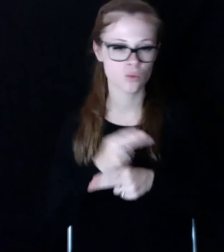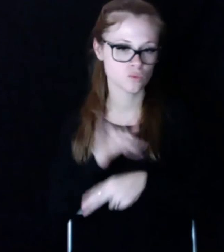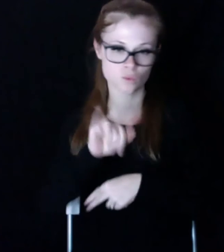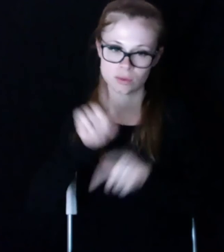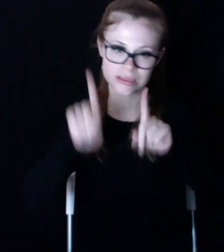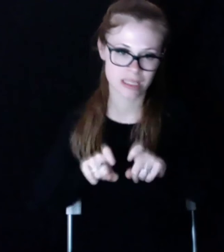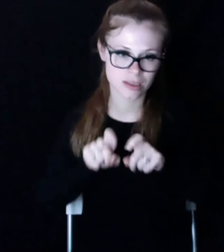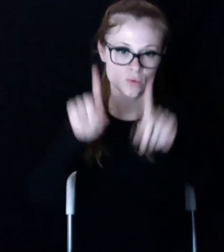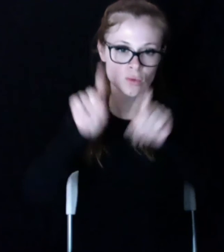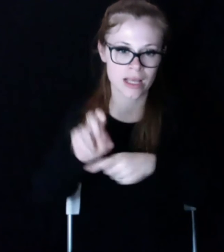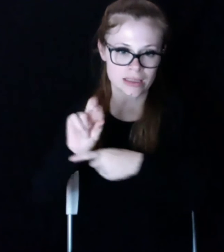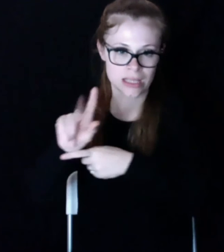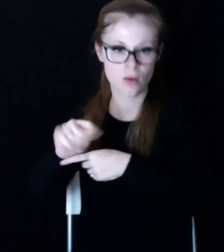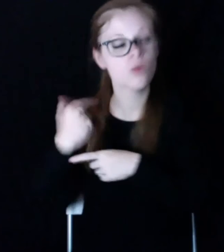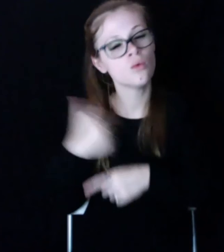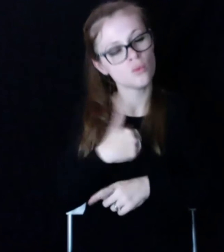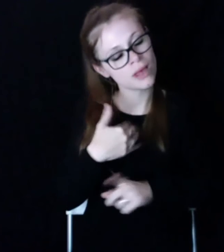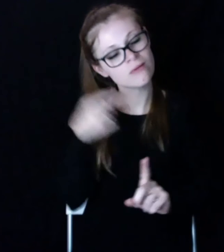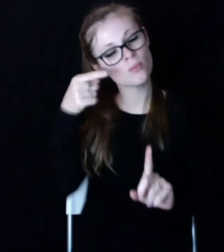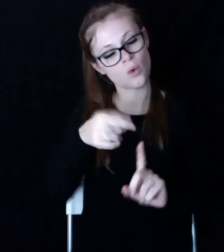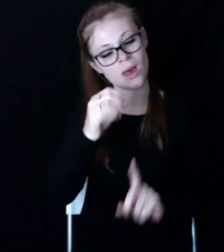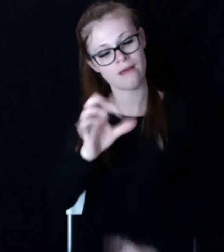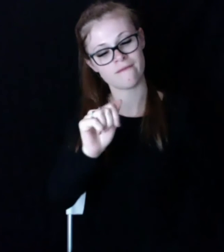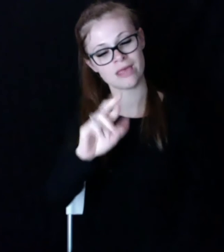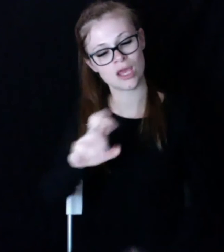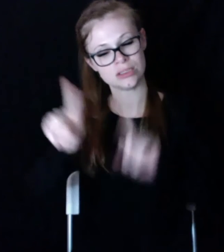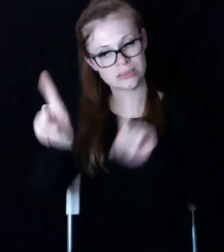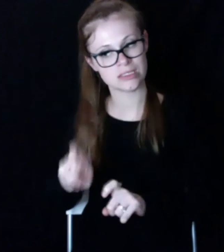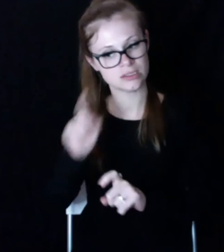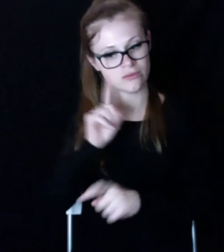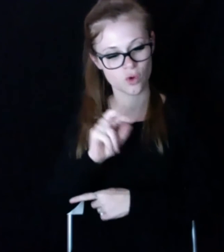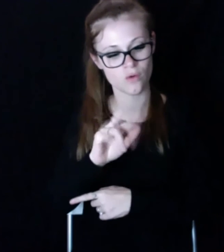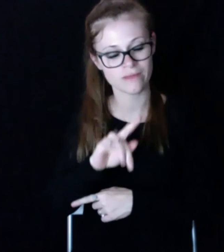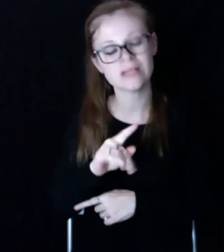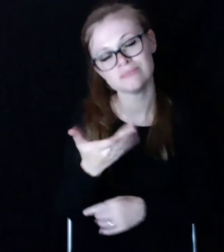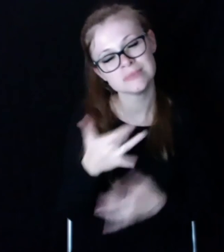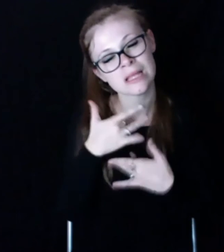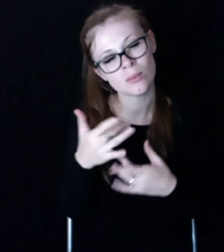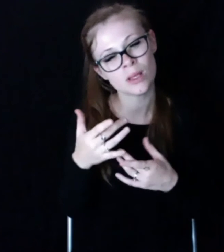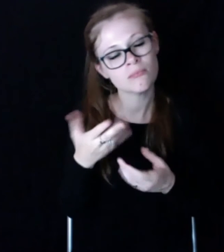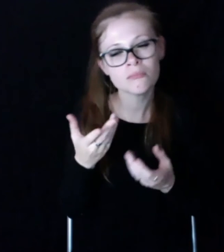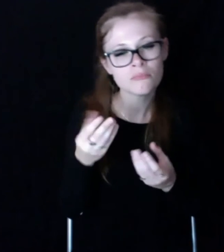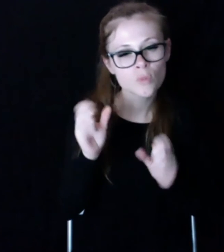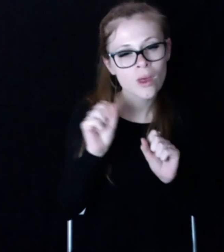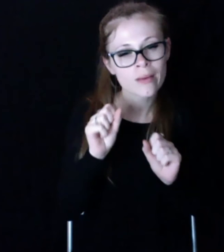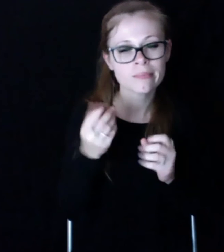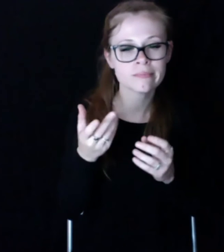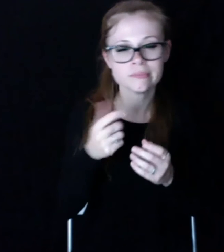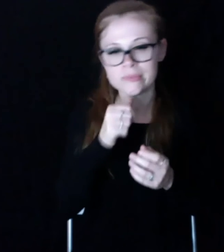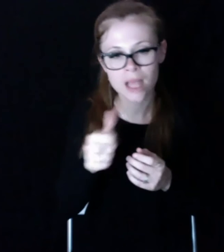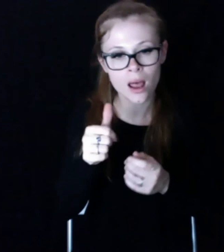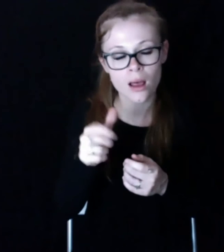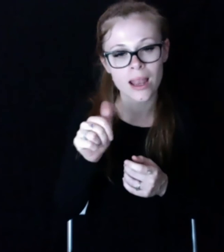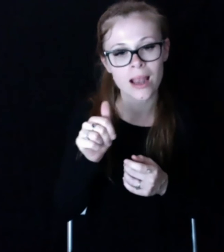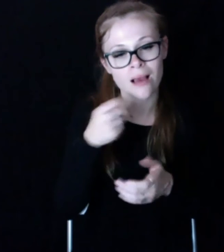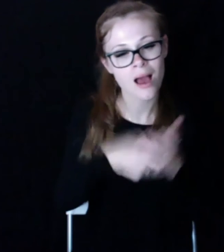do have point of care tests for COVID. They're often a bit more affordable than the send out test because there's a lot less equipment